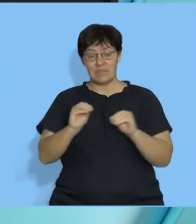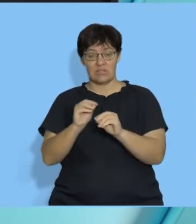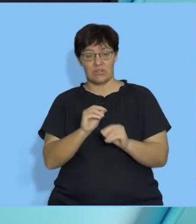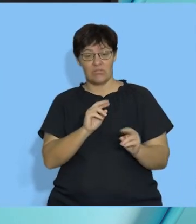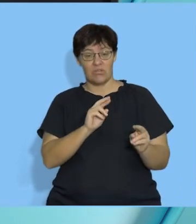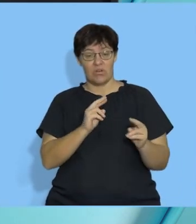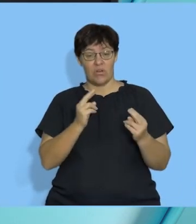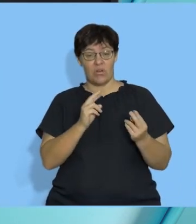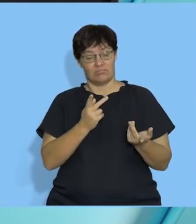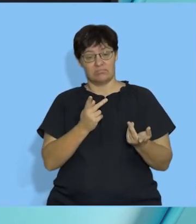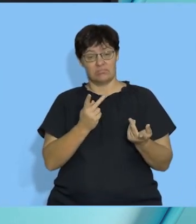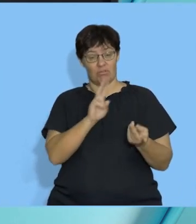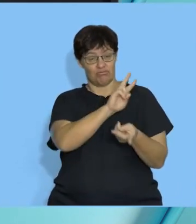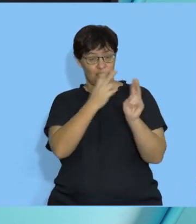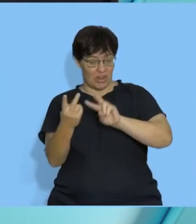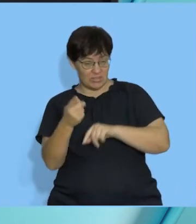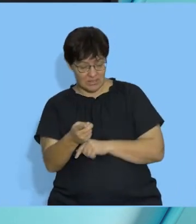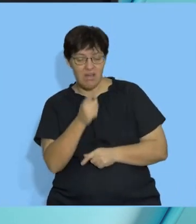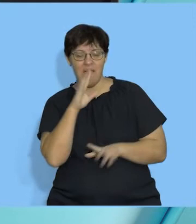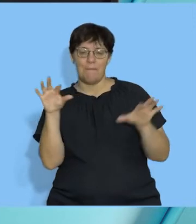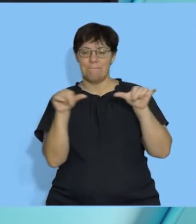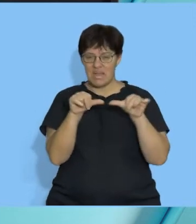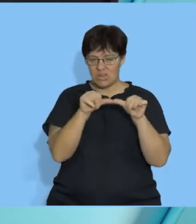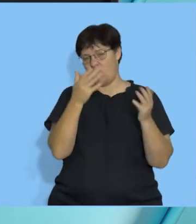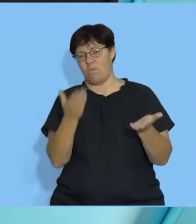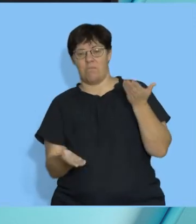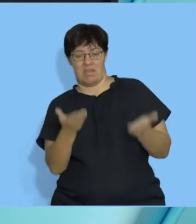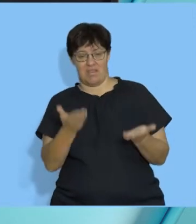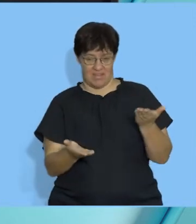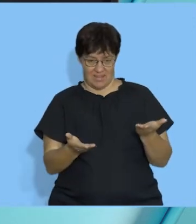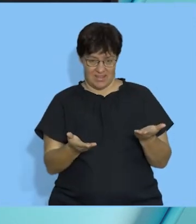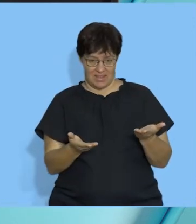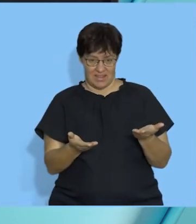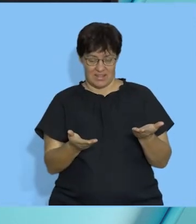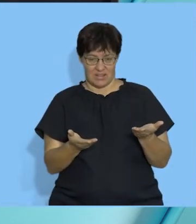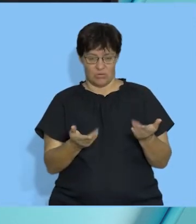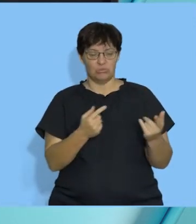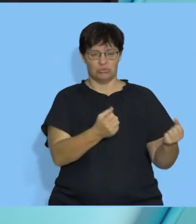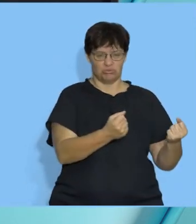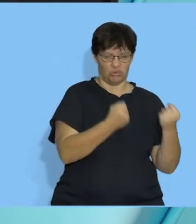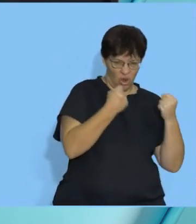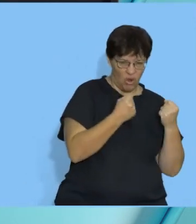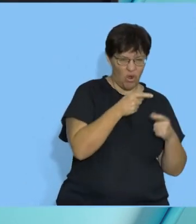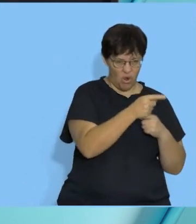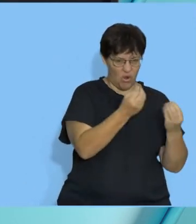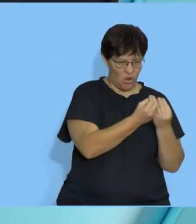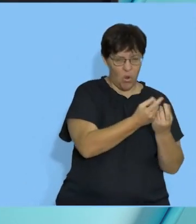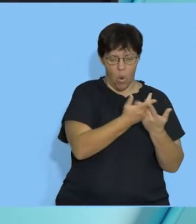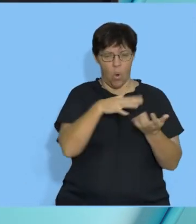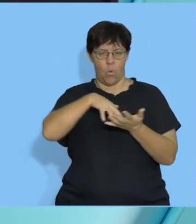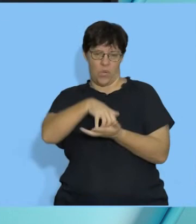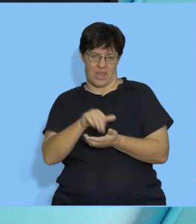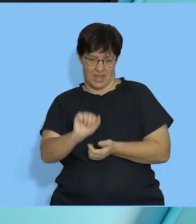us a way of trying to measure or compare, the relative strength of different substances in terms of